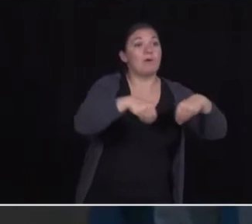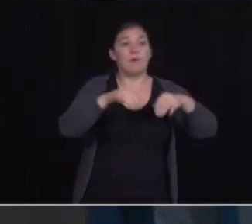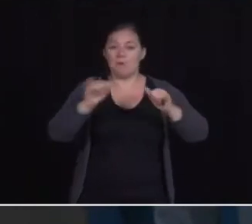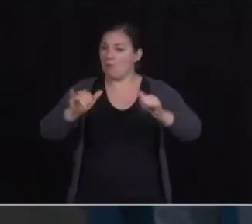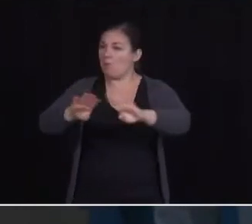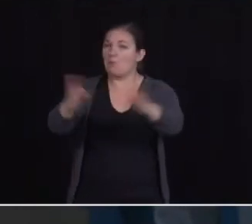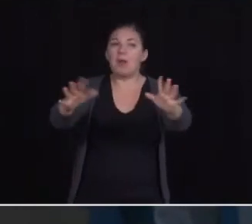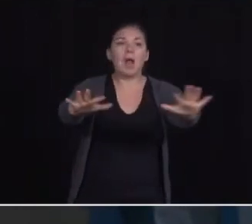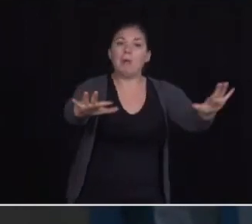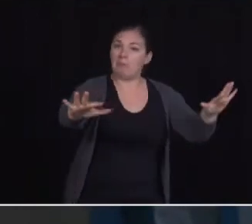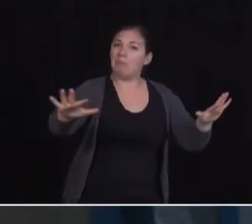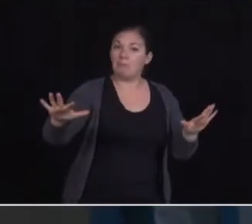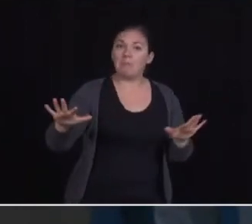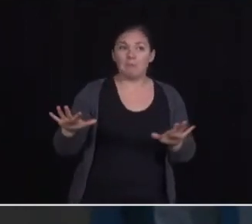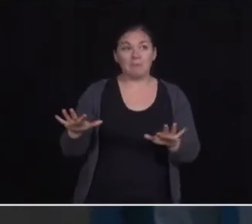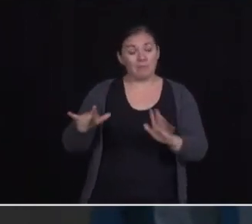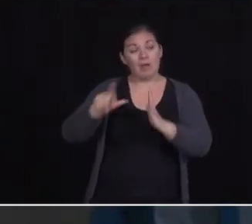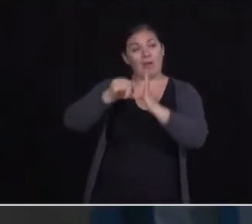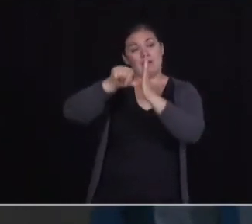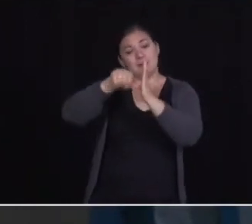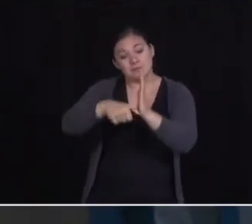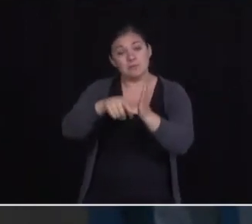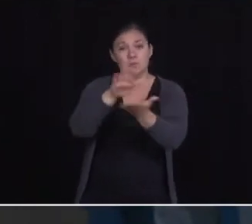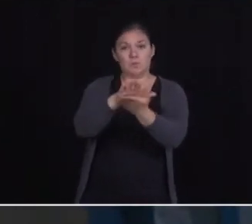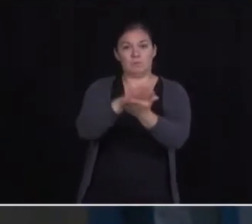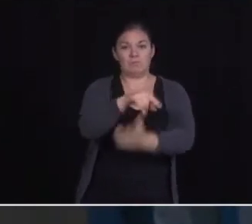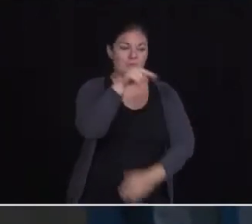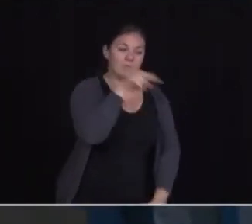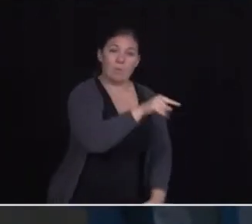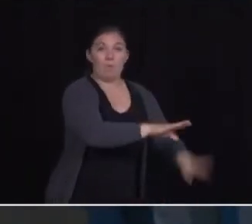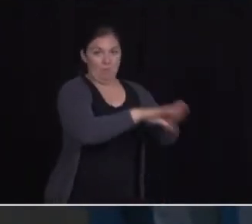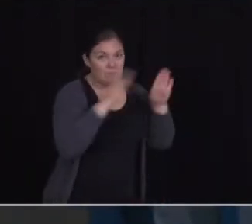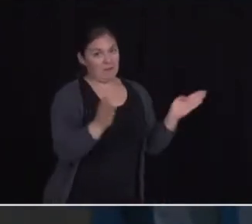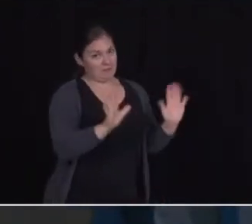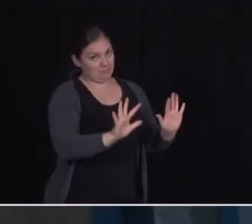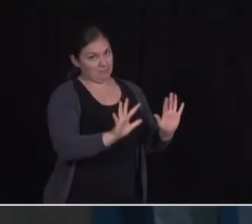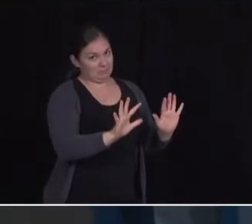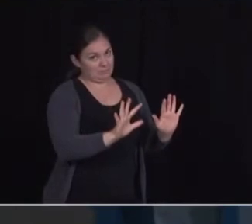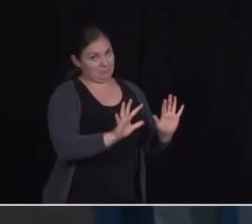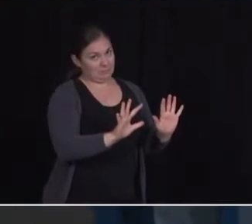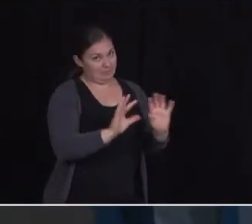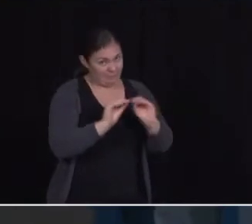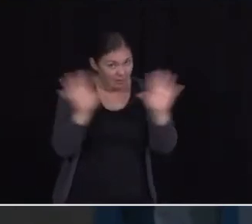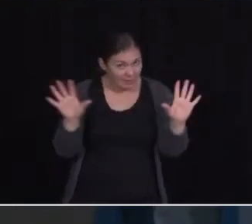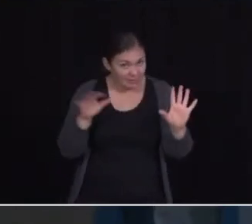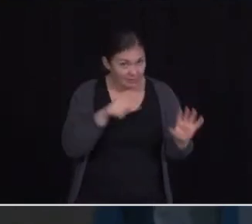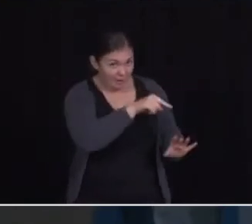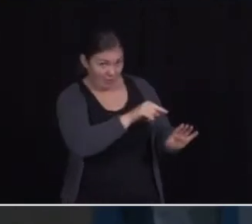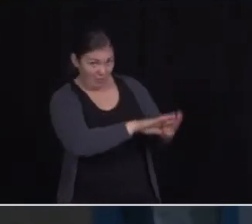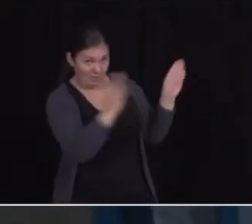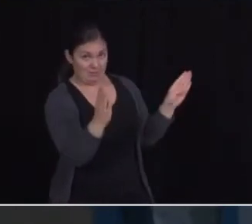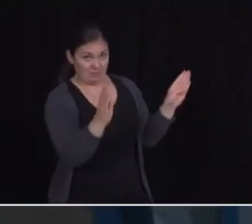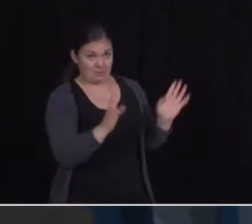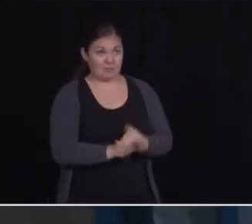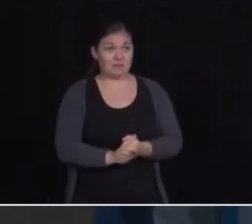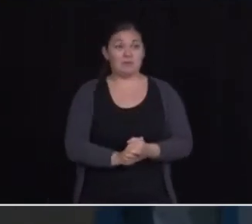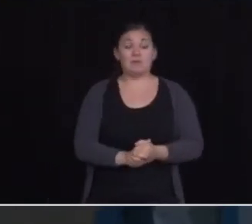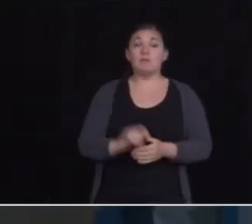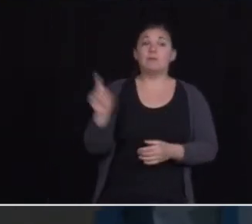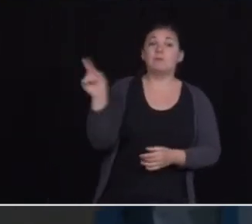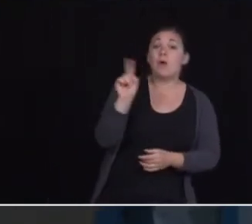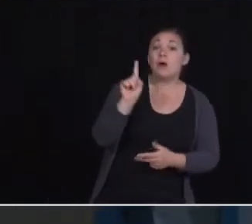closed. Places of worship will not be closed. These measures are in effect in Toronto, Peel,